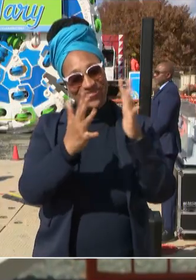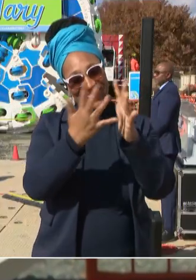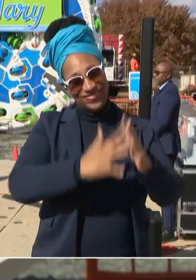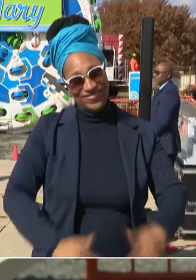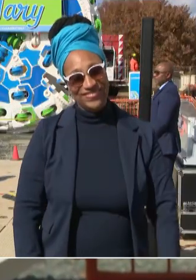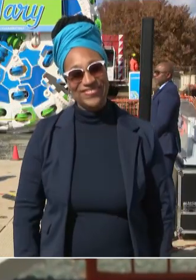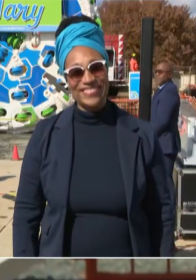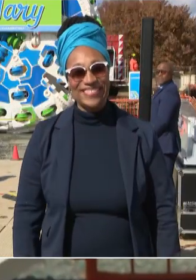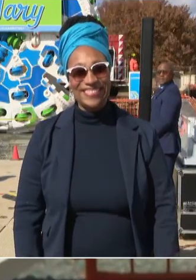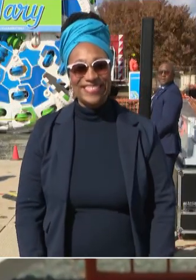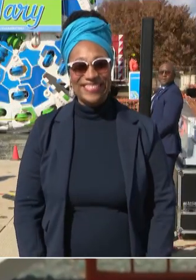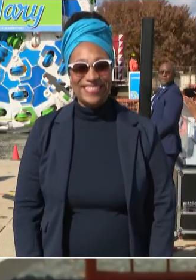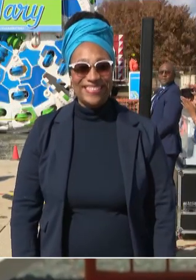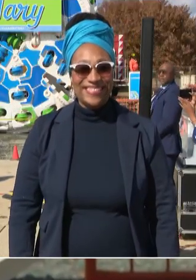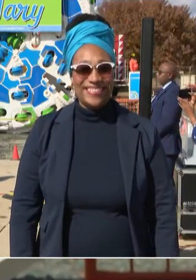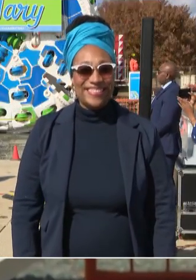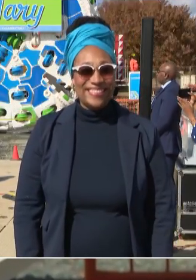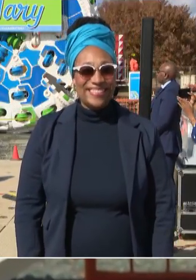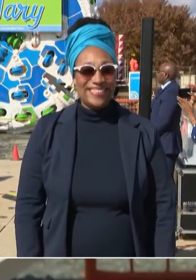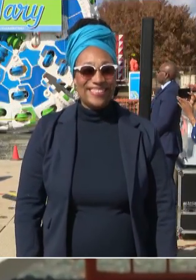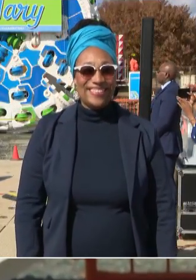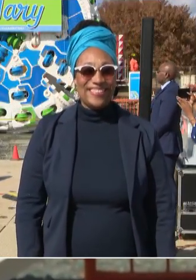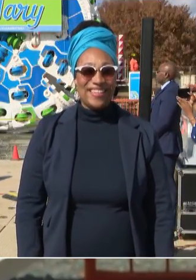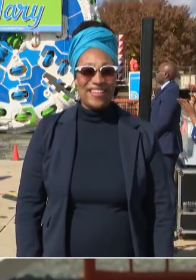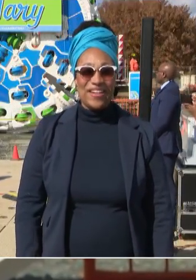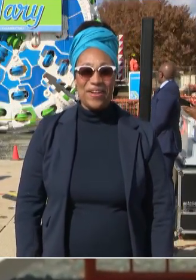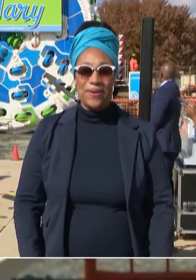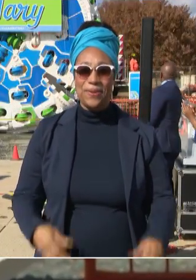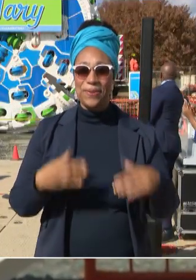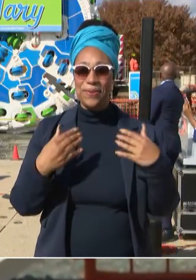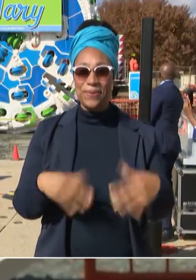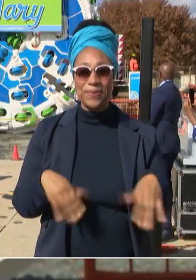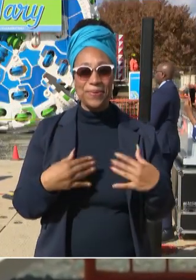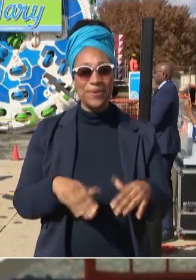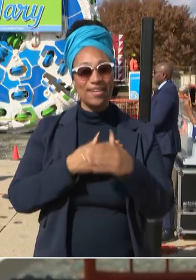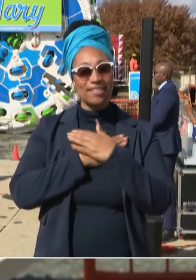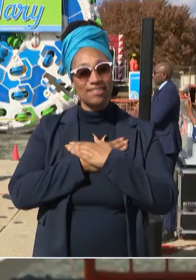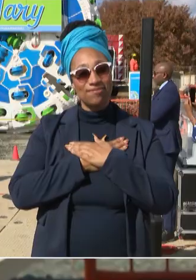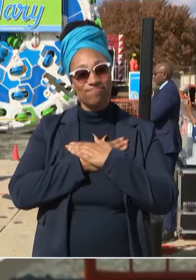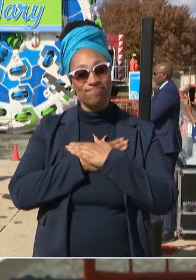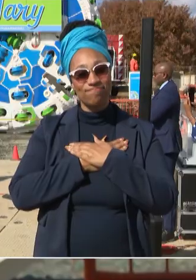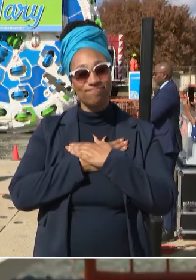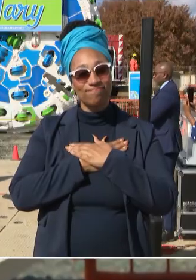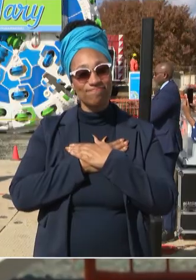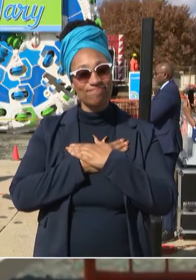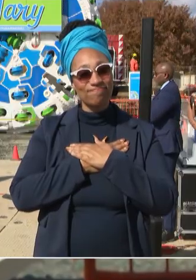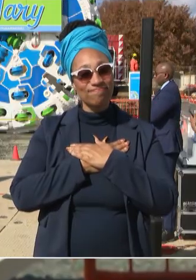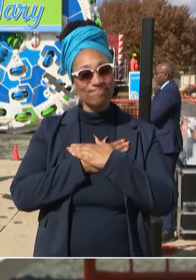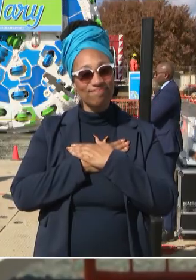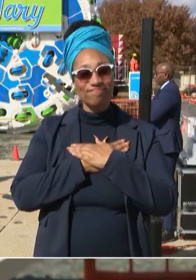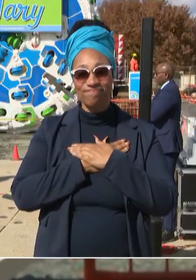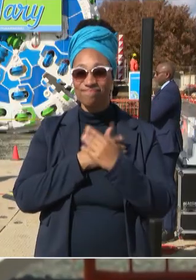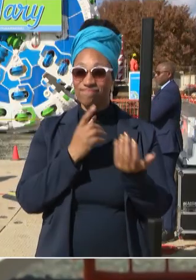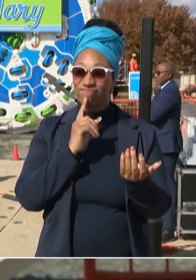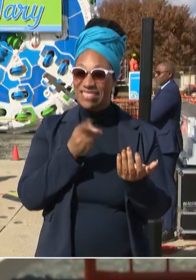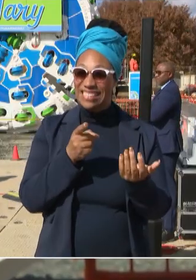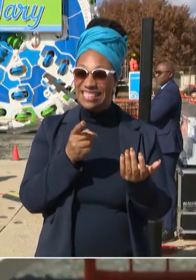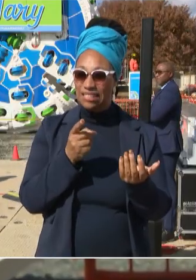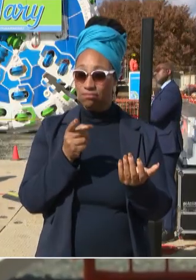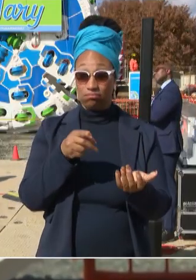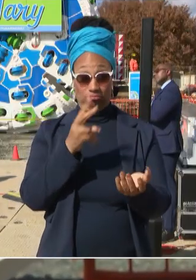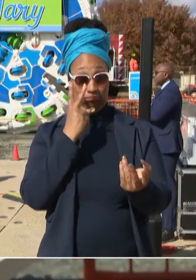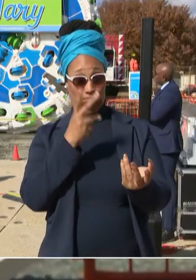And not too many people can say that they have christened 2 tunnel